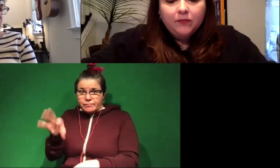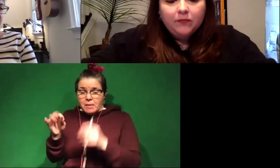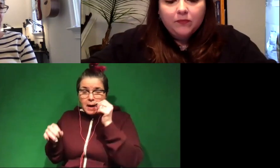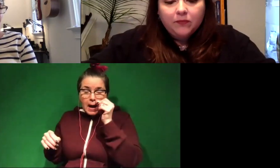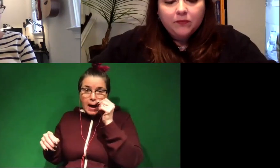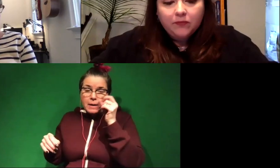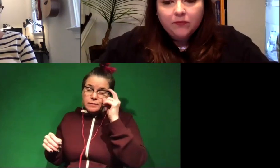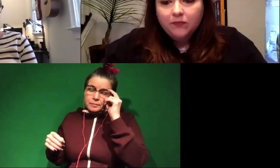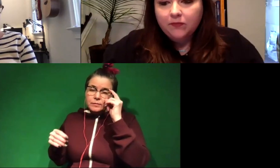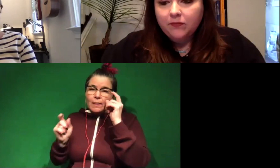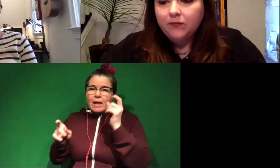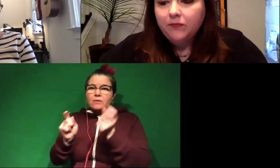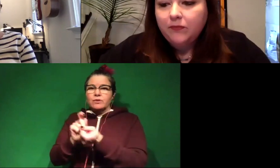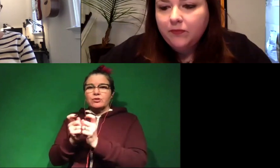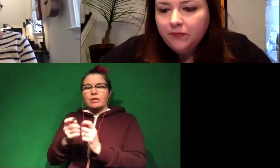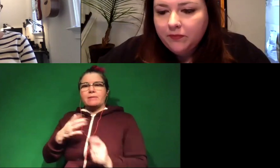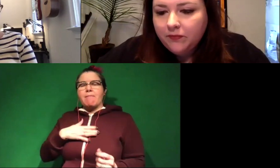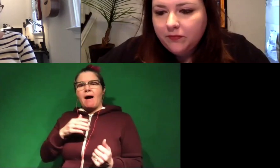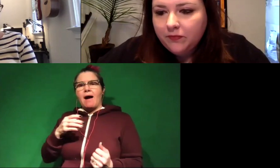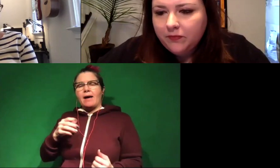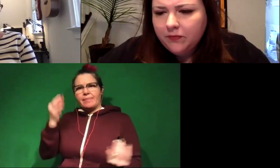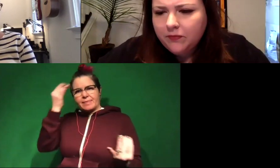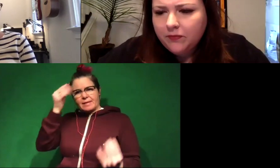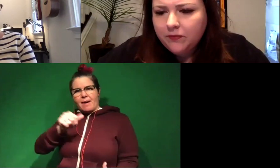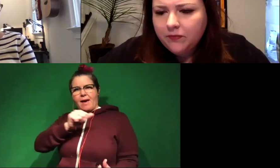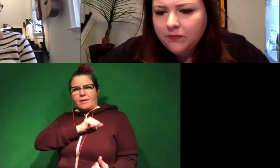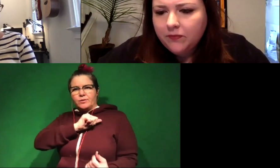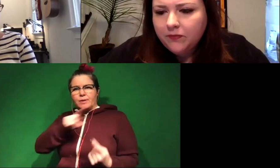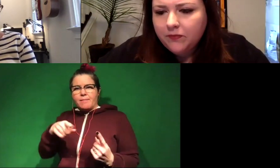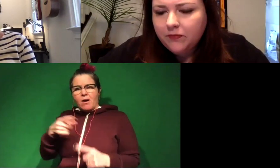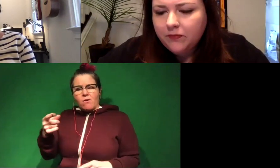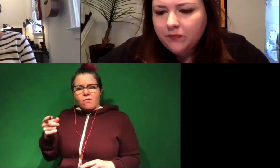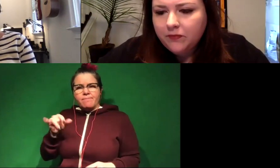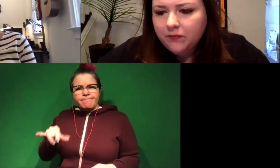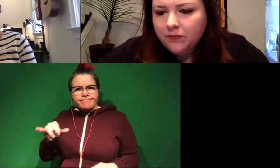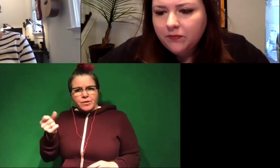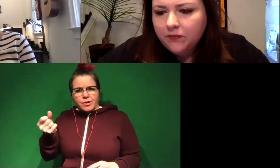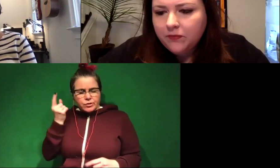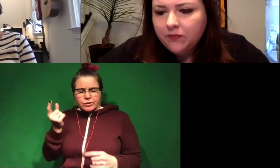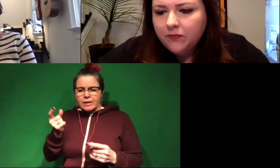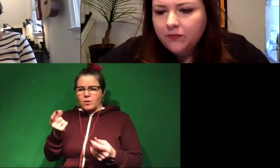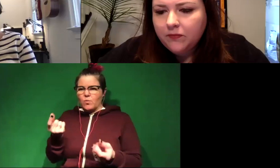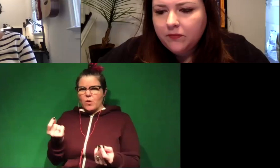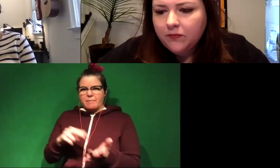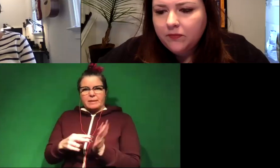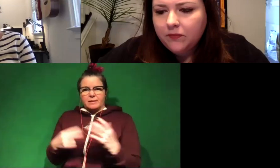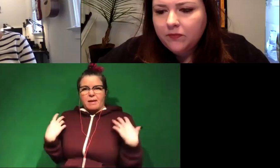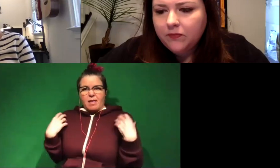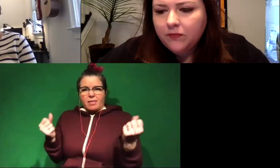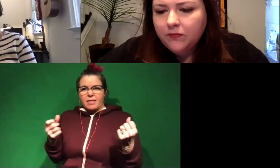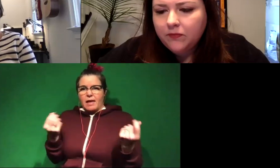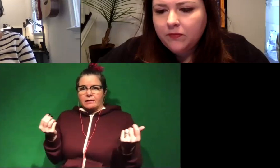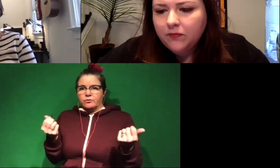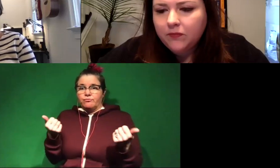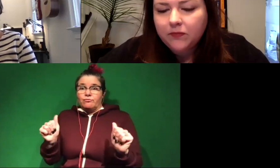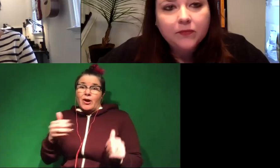And so that's changed a lot of my attitude too about just understanding what it means to be healthy and doing the best you